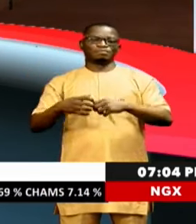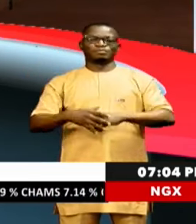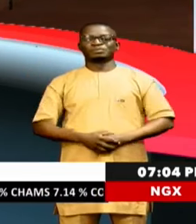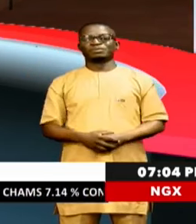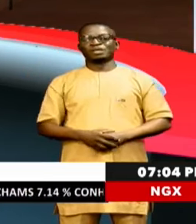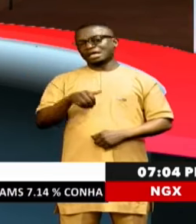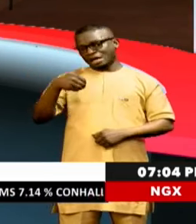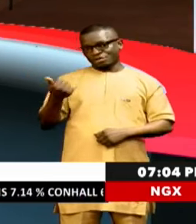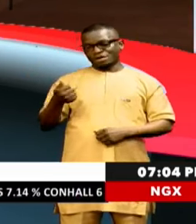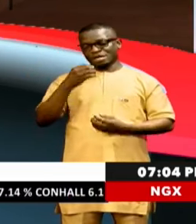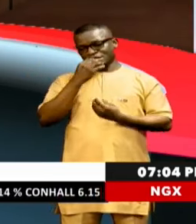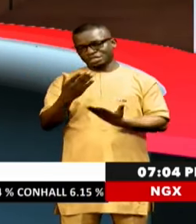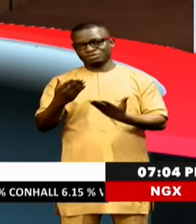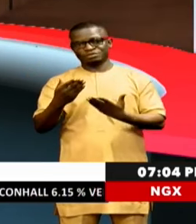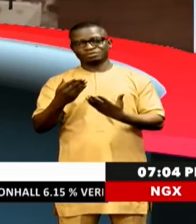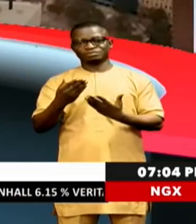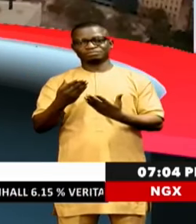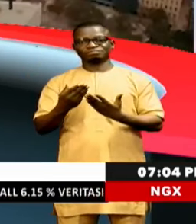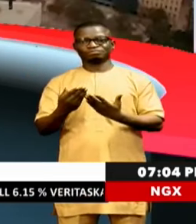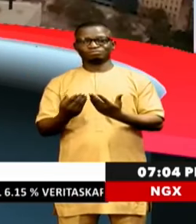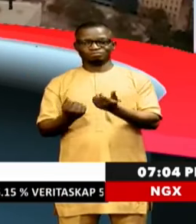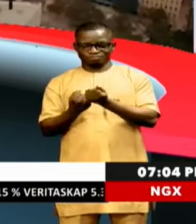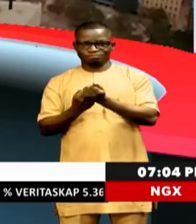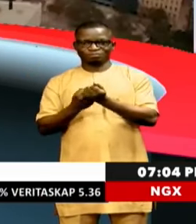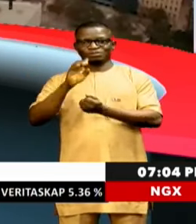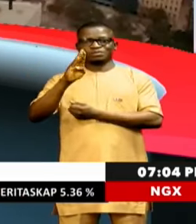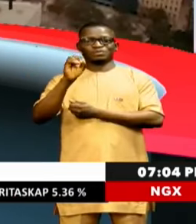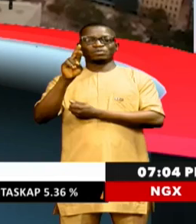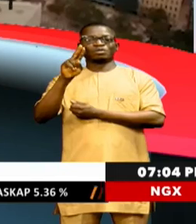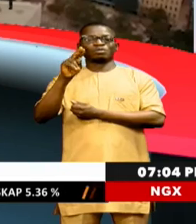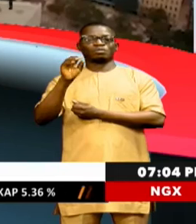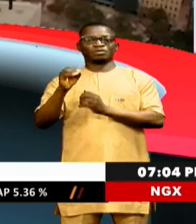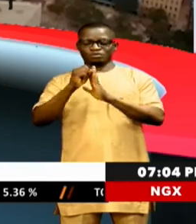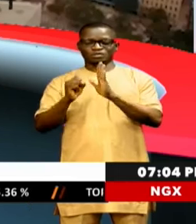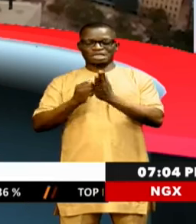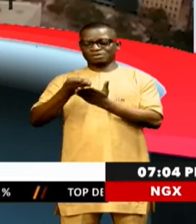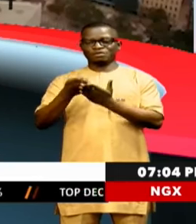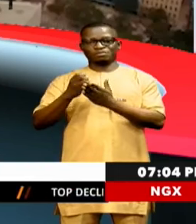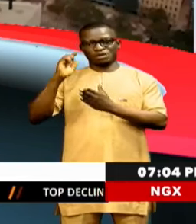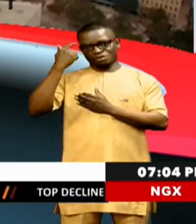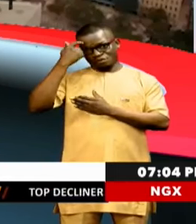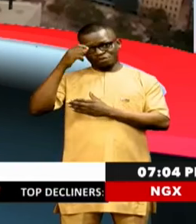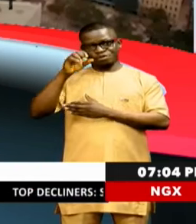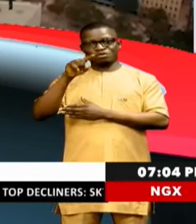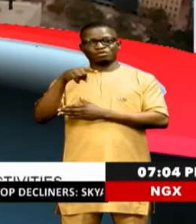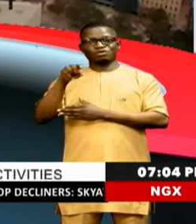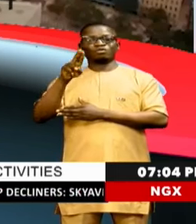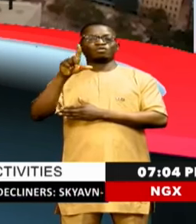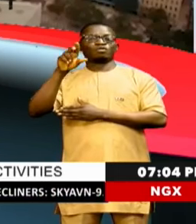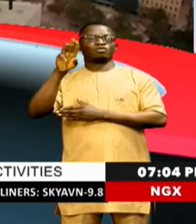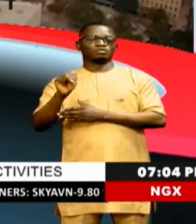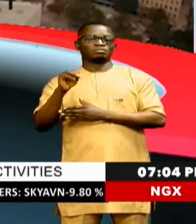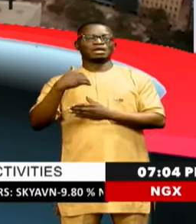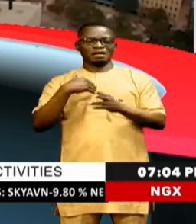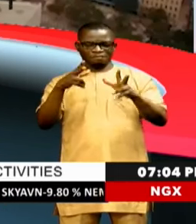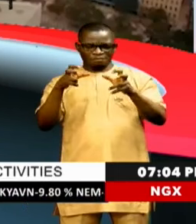In other news, in significant boost to Borno State's economy, Governor Babagana Umarazulum has successfully